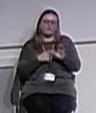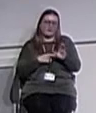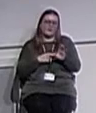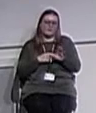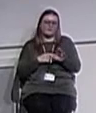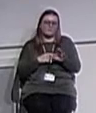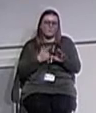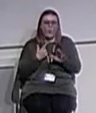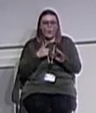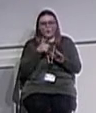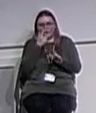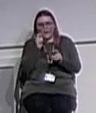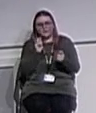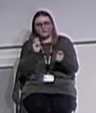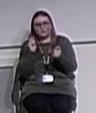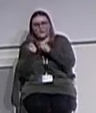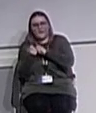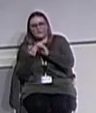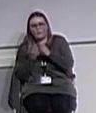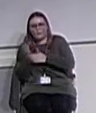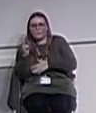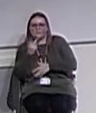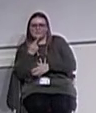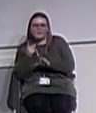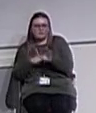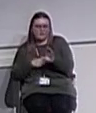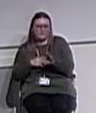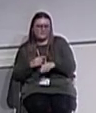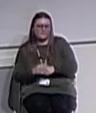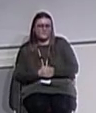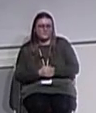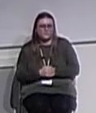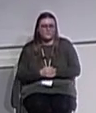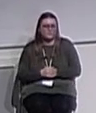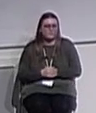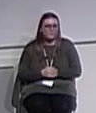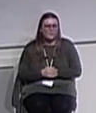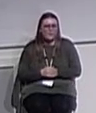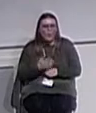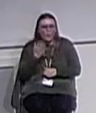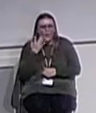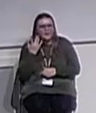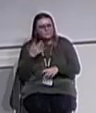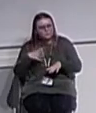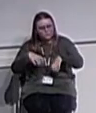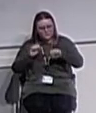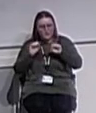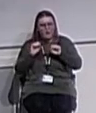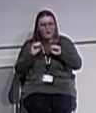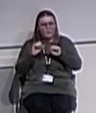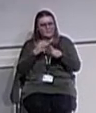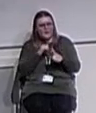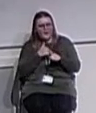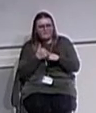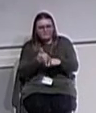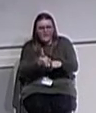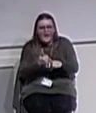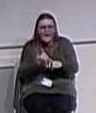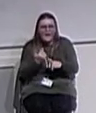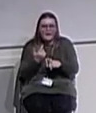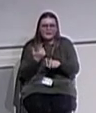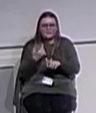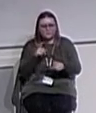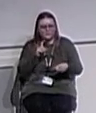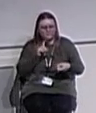biochemistry in your second year if you wanted to. So you will be advised about that when you arrive, which ones are prerequisites for